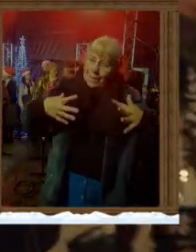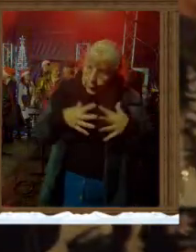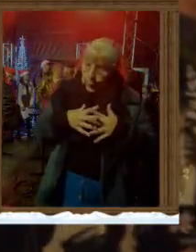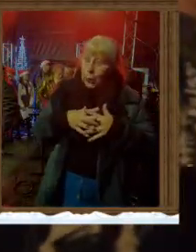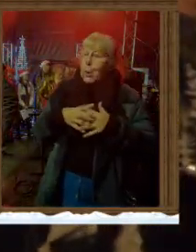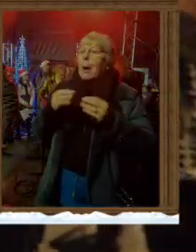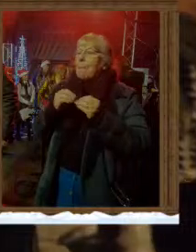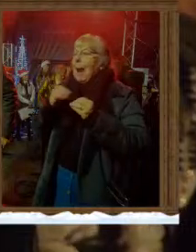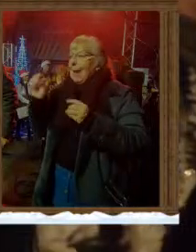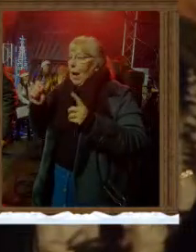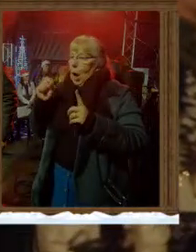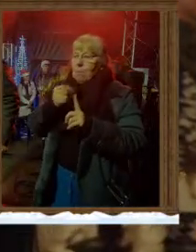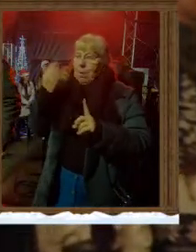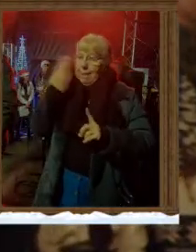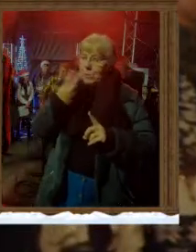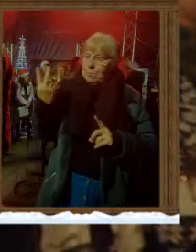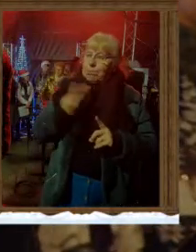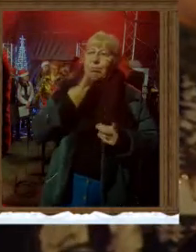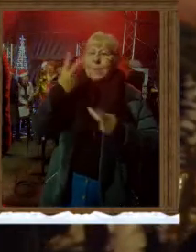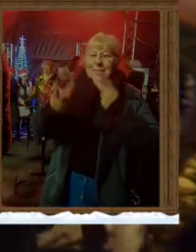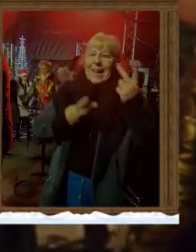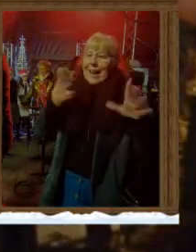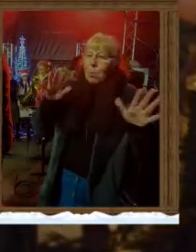for us. So give them a big cheer again.